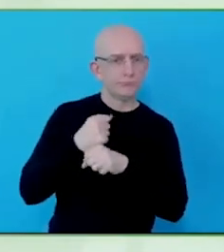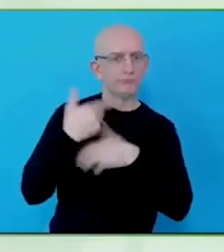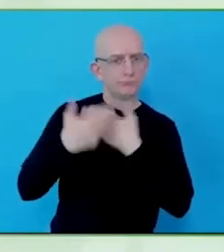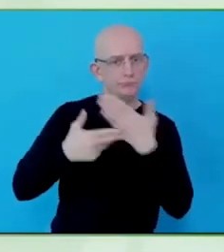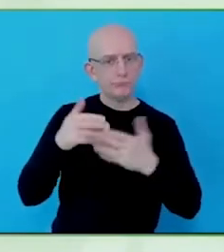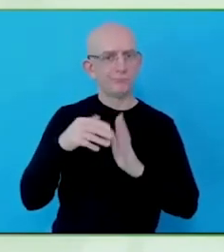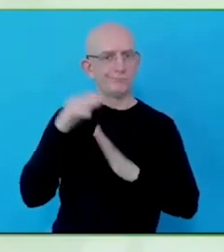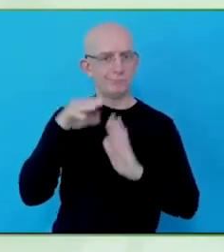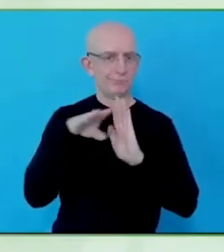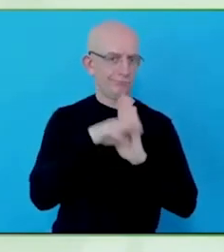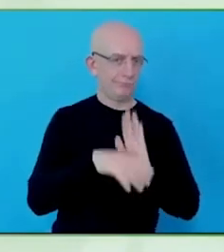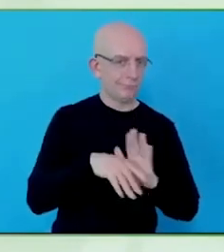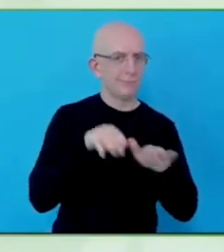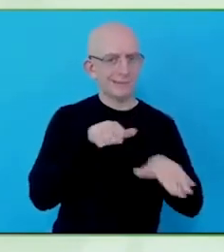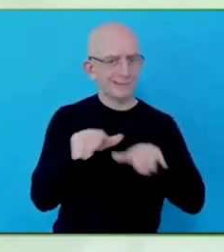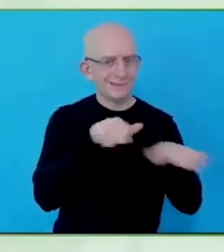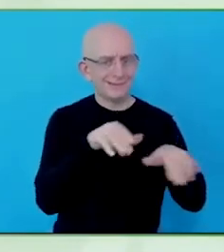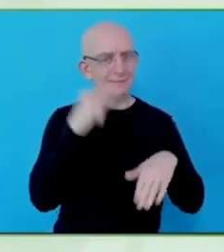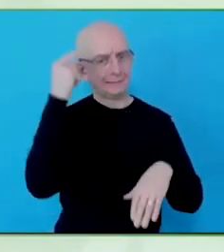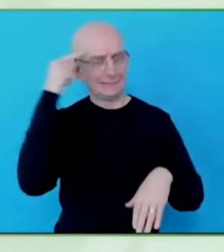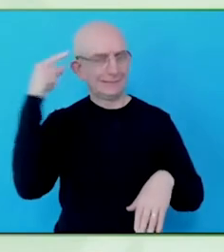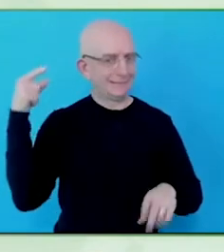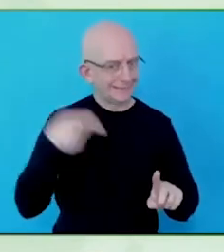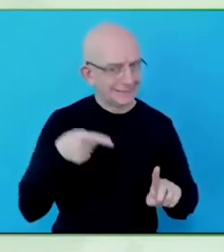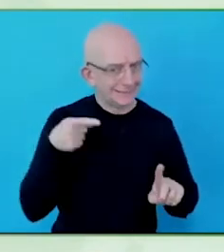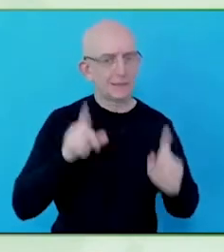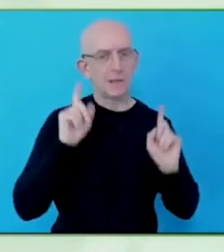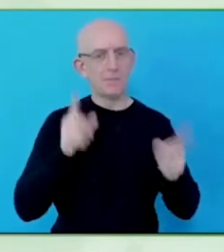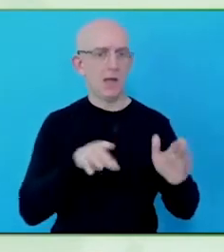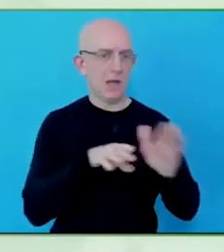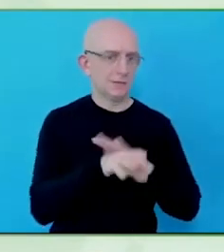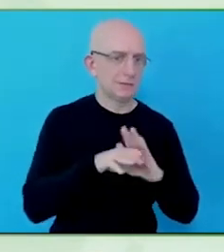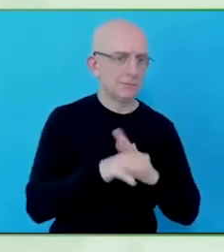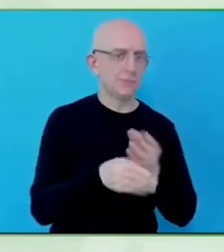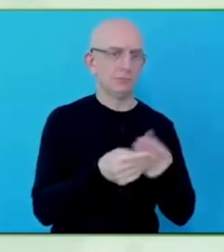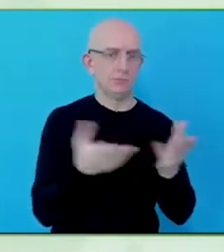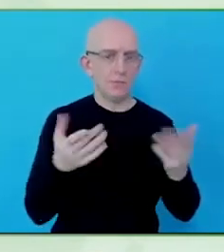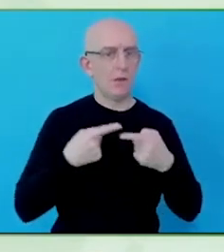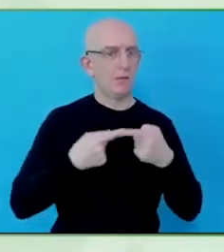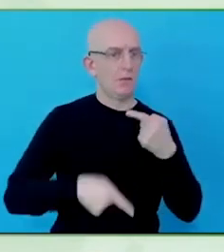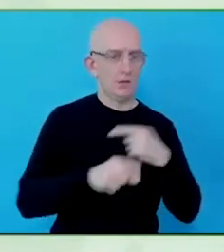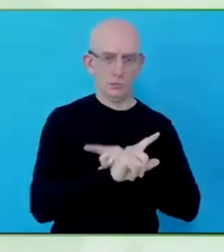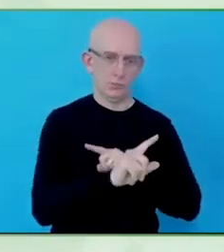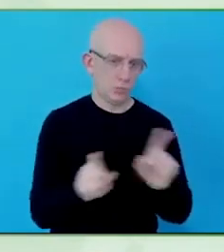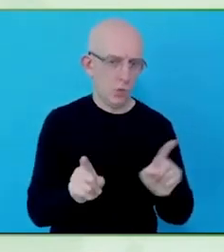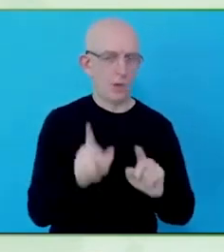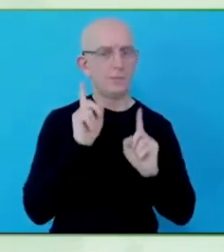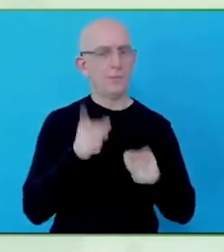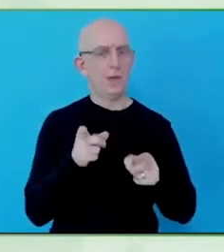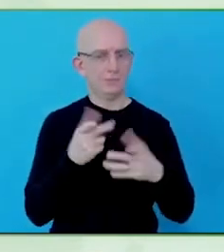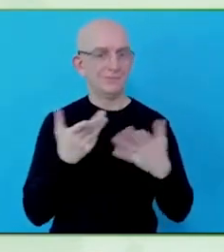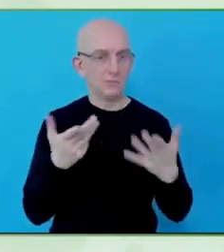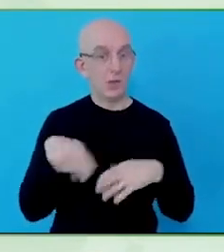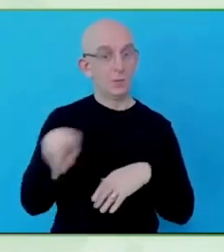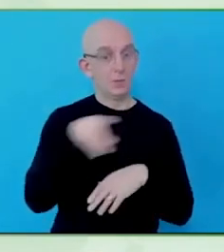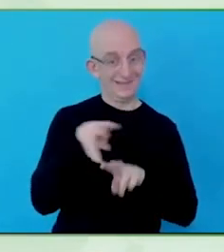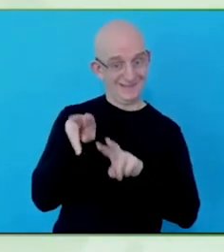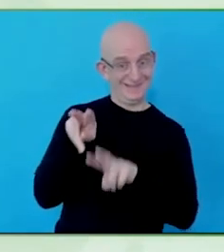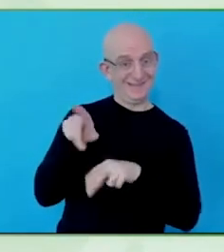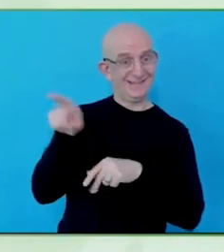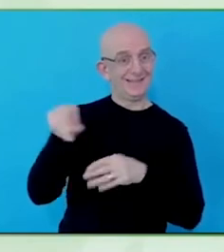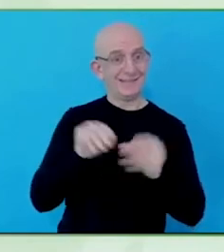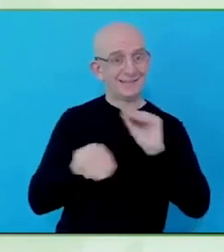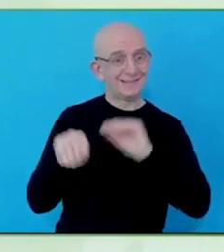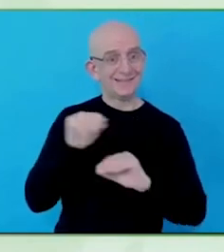then, of course, the content that you access needs to be accessible as well. So from the consumer perspective, it doesn't matter where